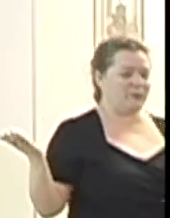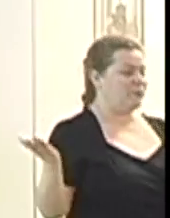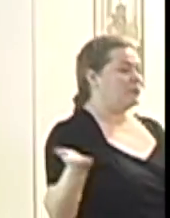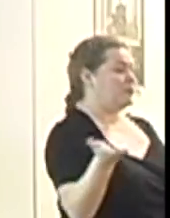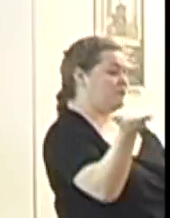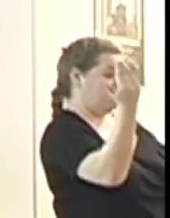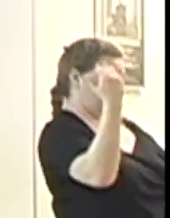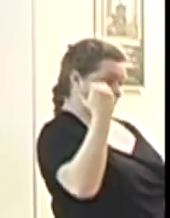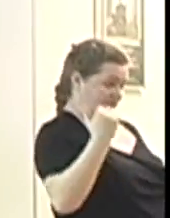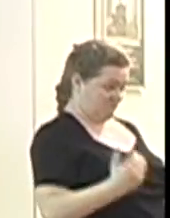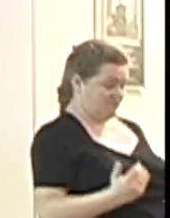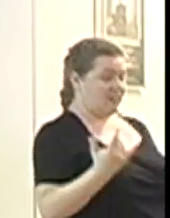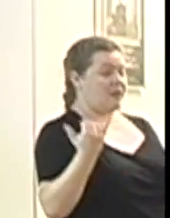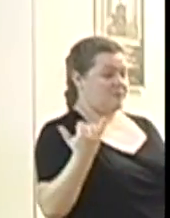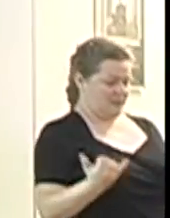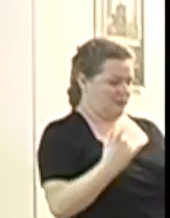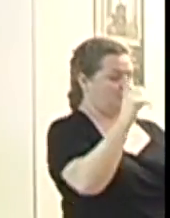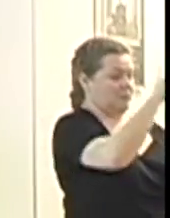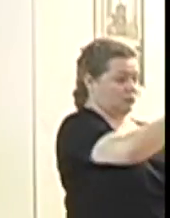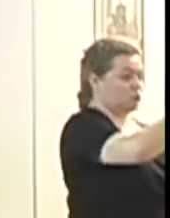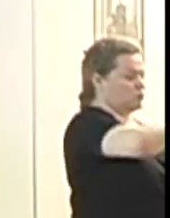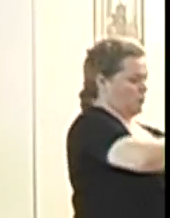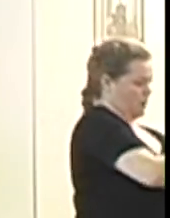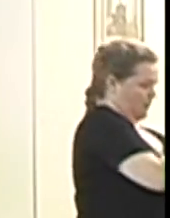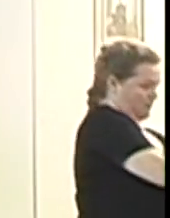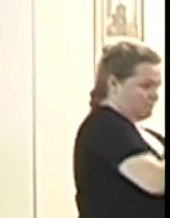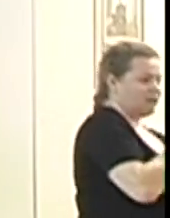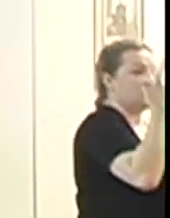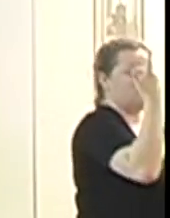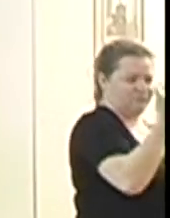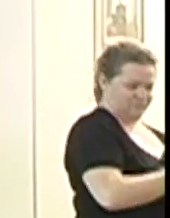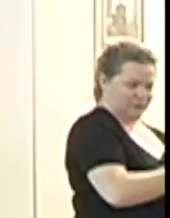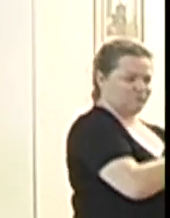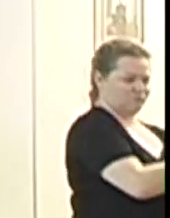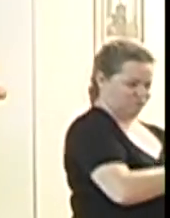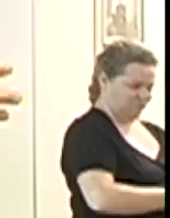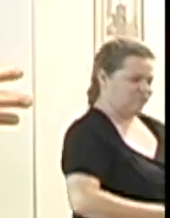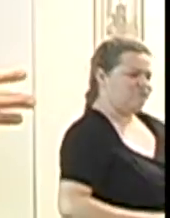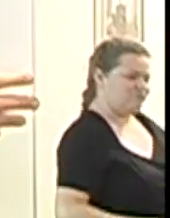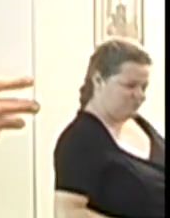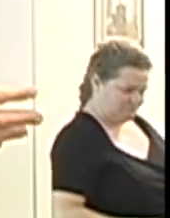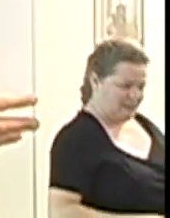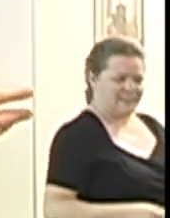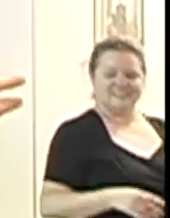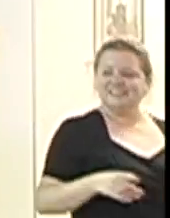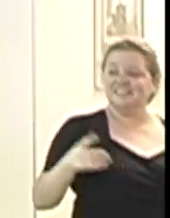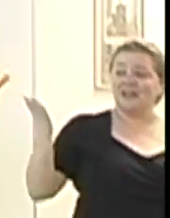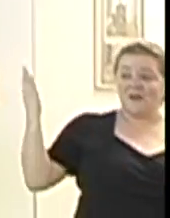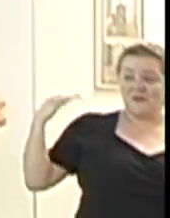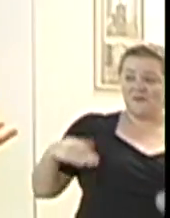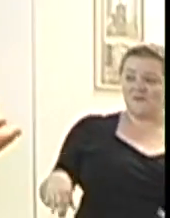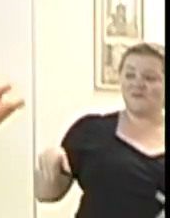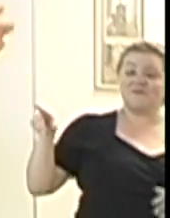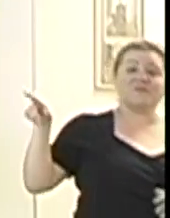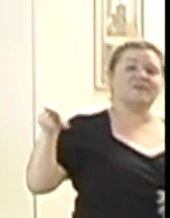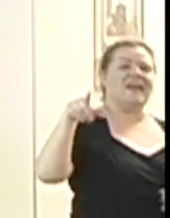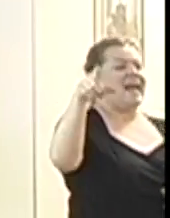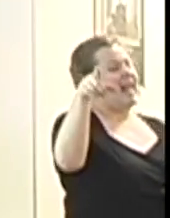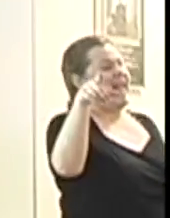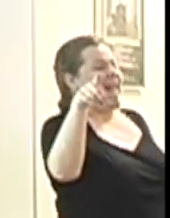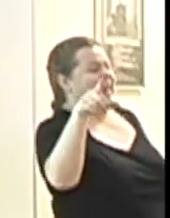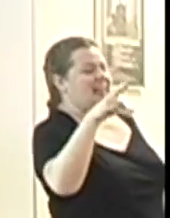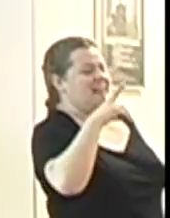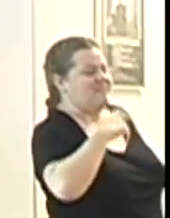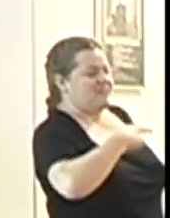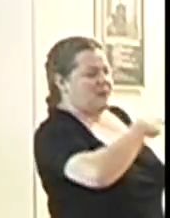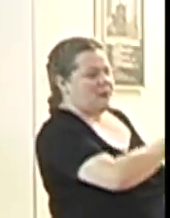Okay, so already we've seen one kind of tendency in infant sign development that looks to be